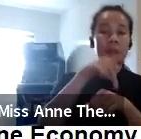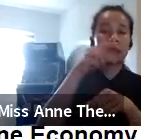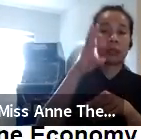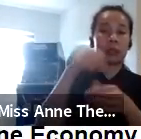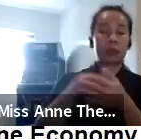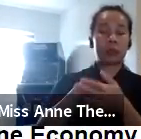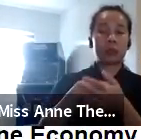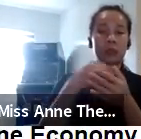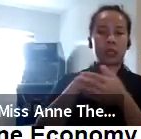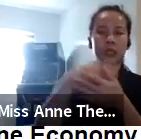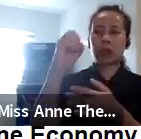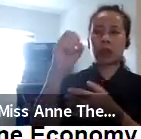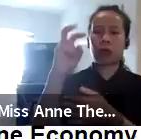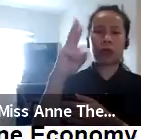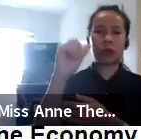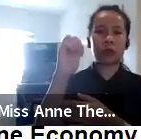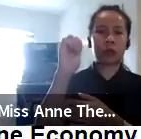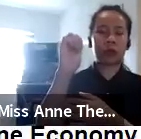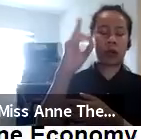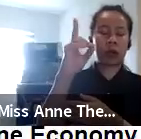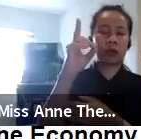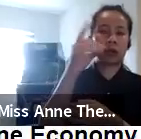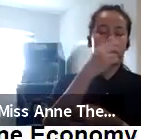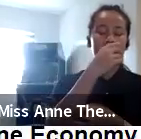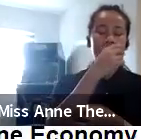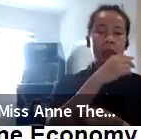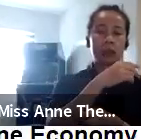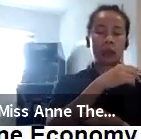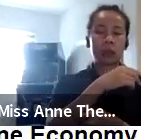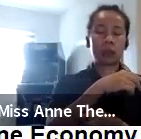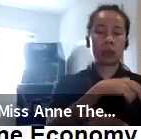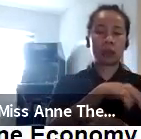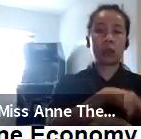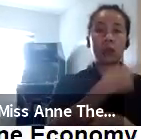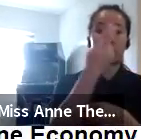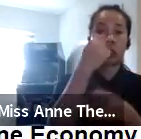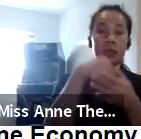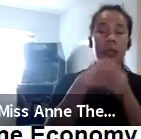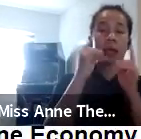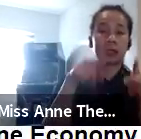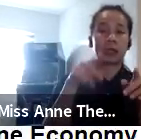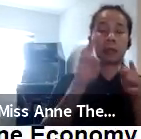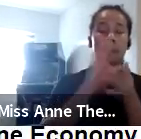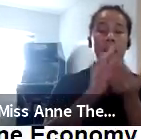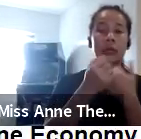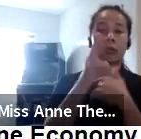Hotel. It was attended by more than 250